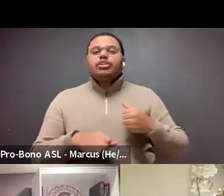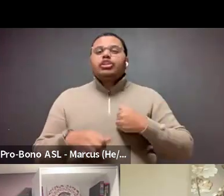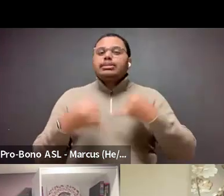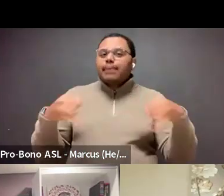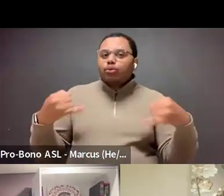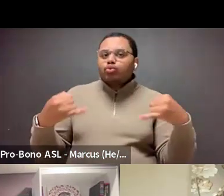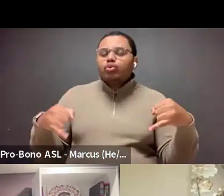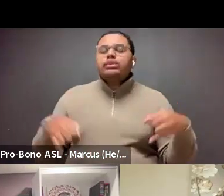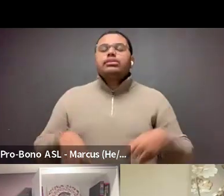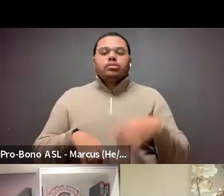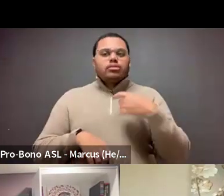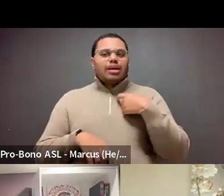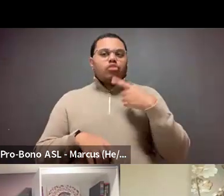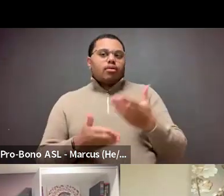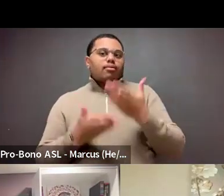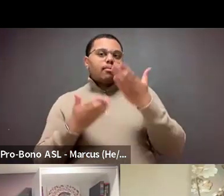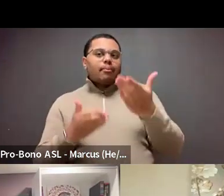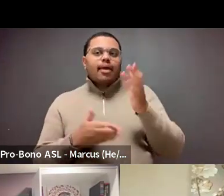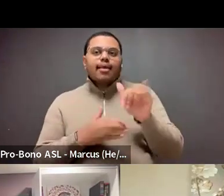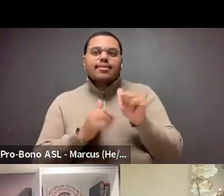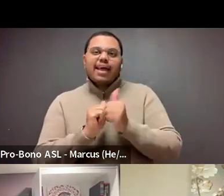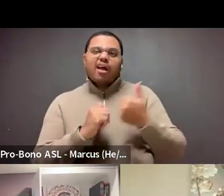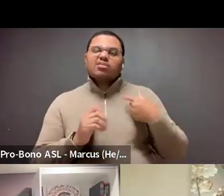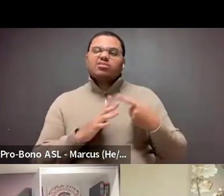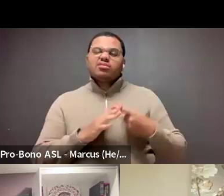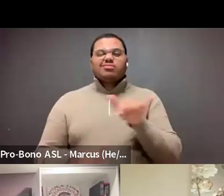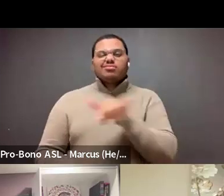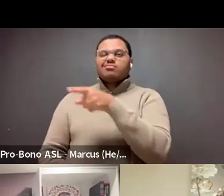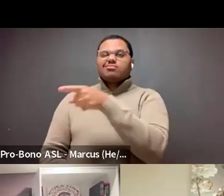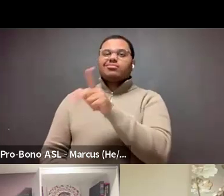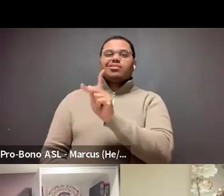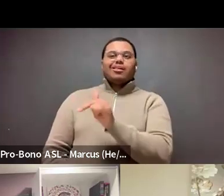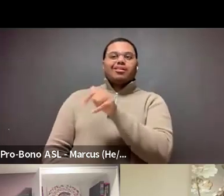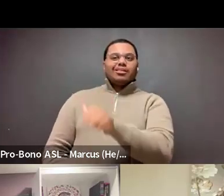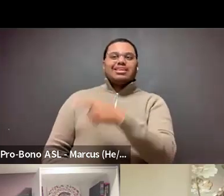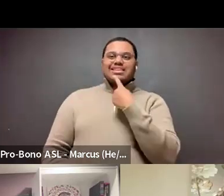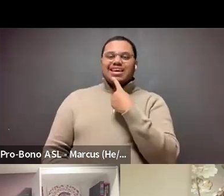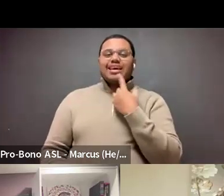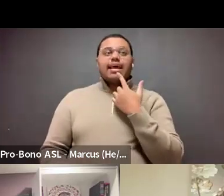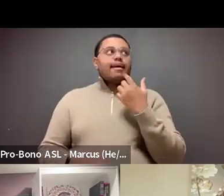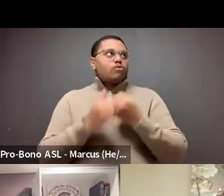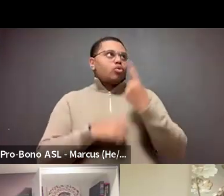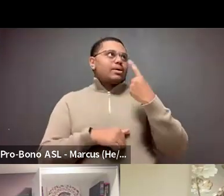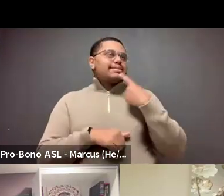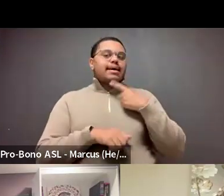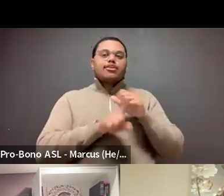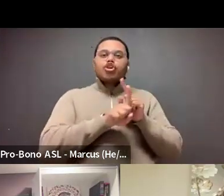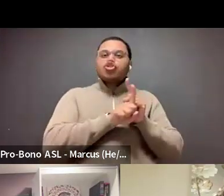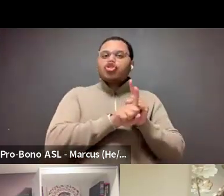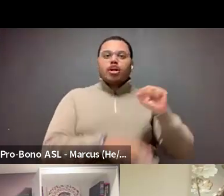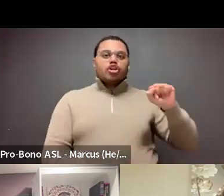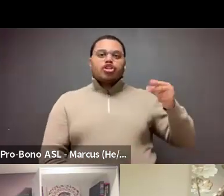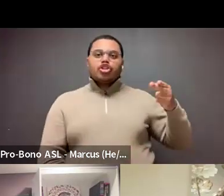so I recommend that as kind of a way to start. And as Kaya said, you know, everyone says shadowing is really, really,